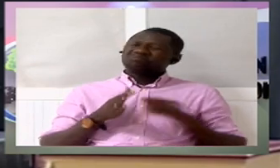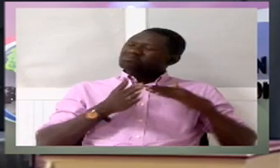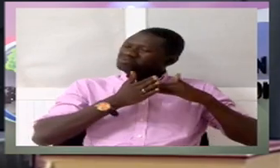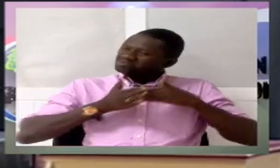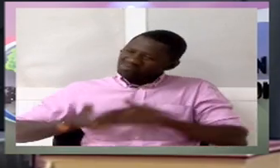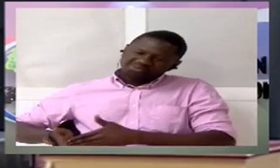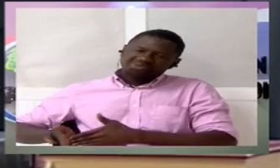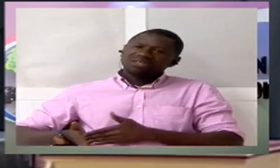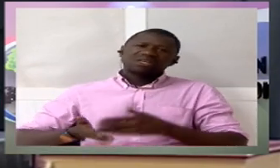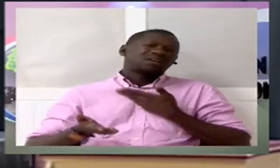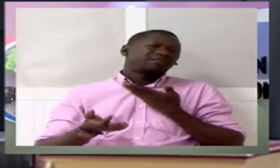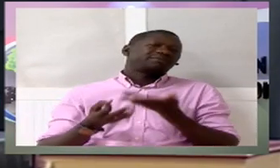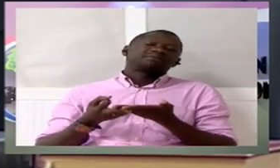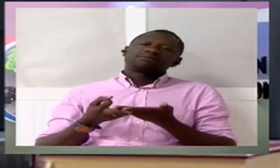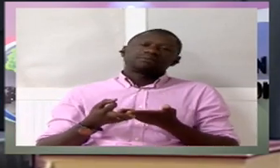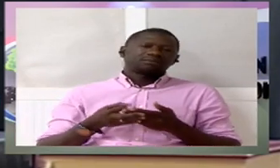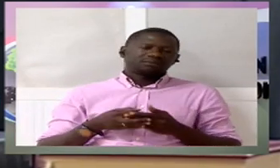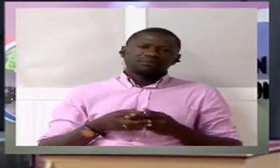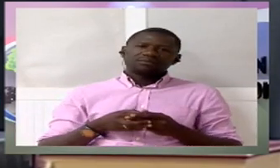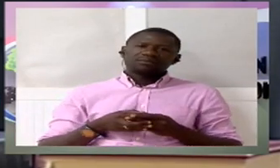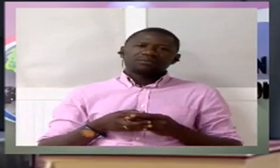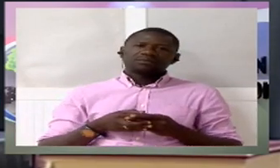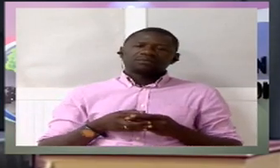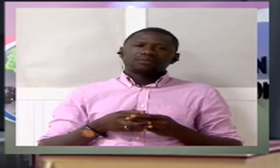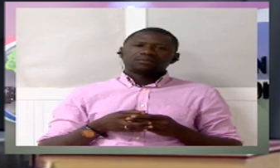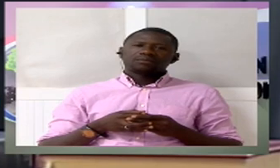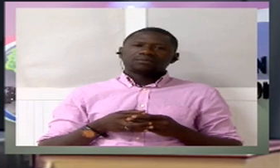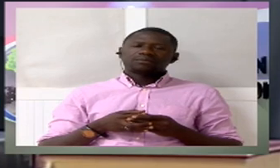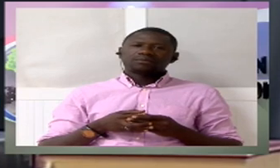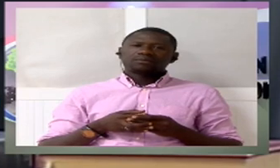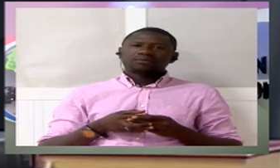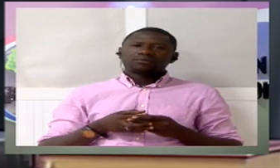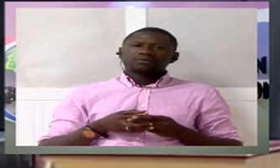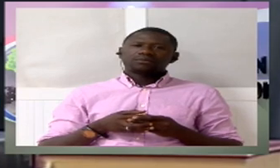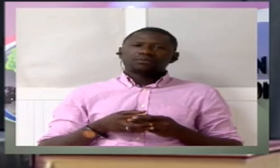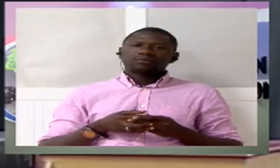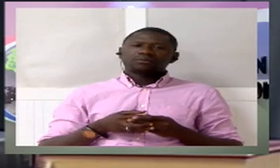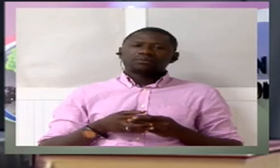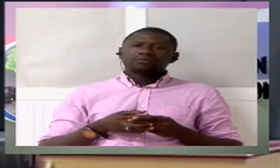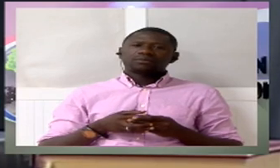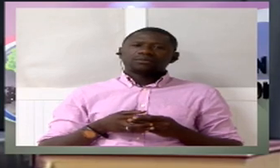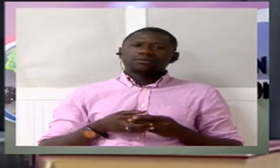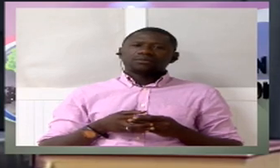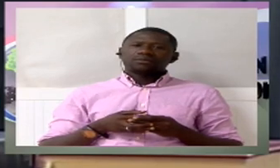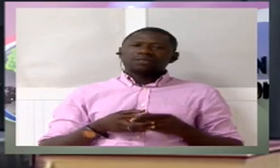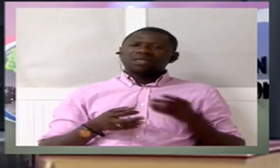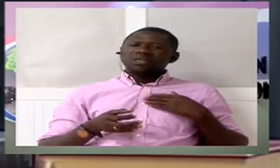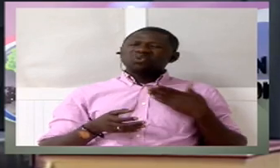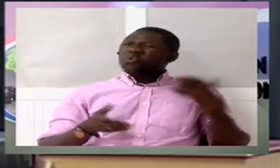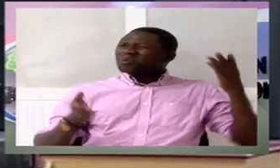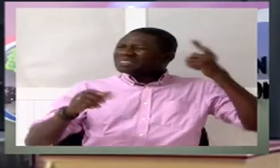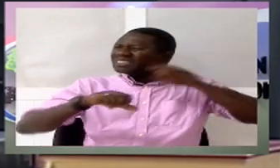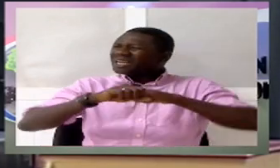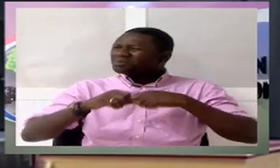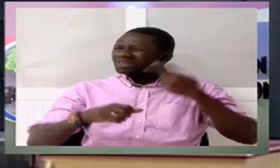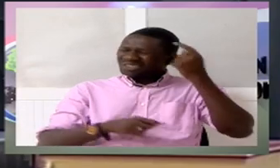Marginalized. We were marginalized. That is for extent kung amirako society fango yung reject lang. It got to a stage